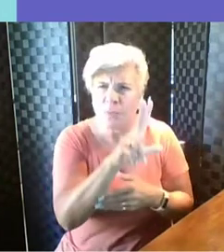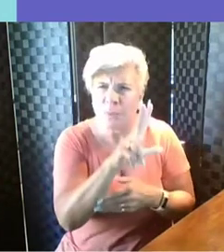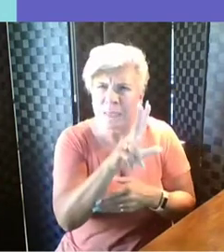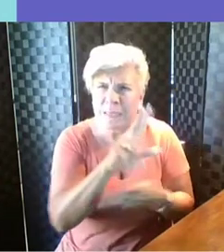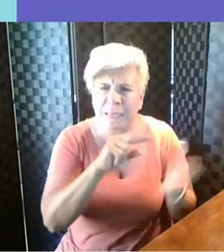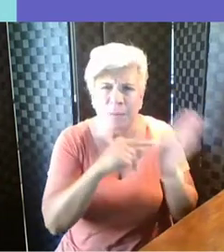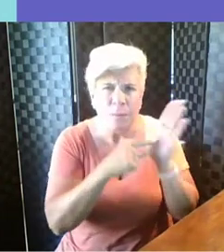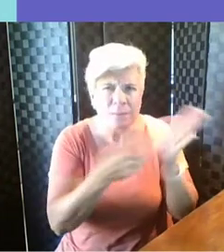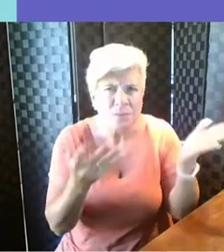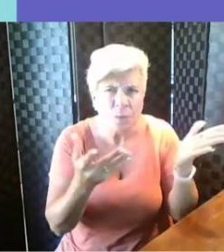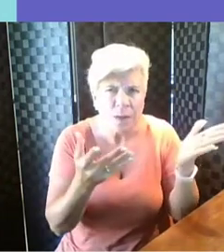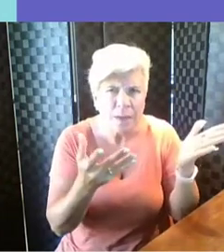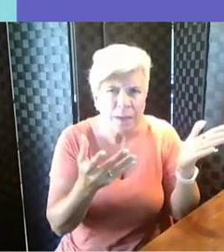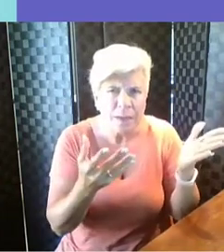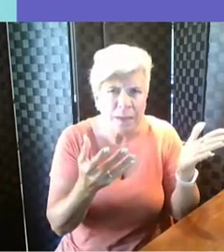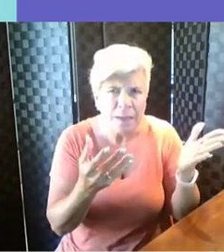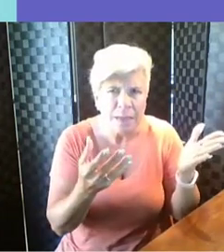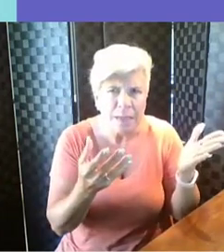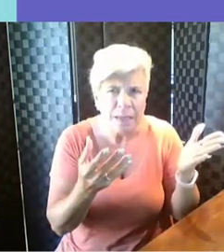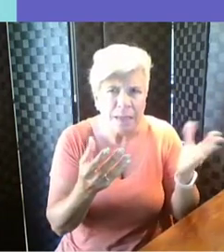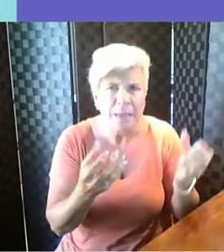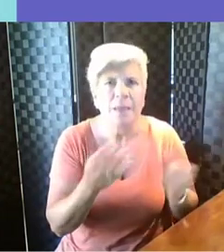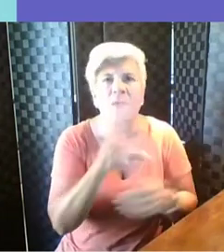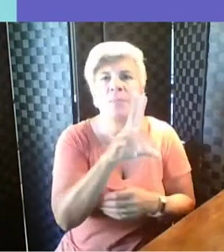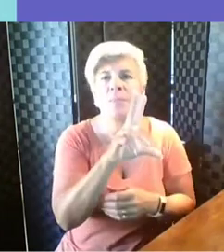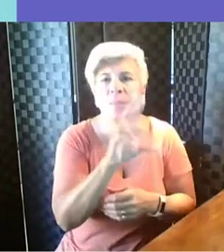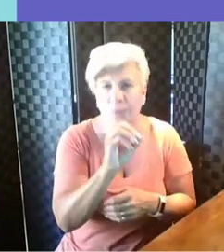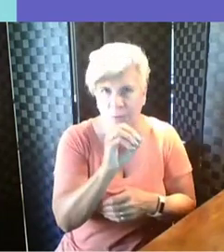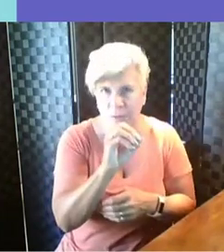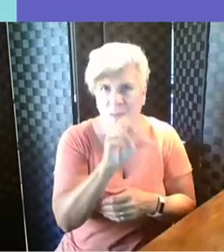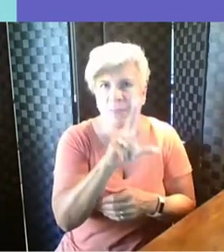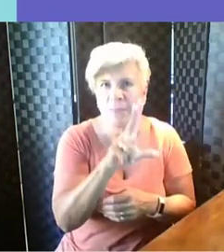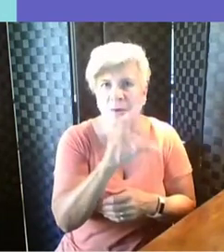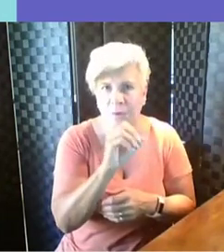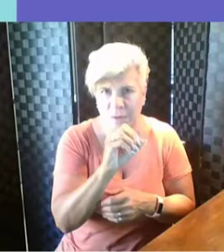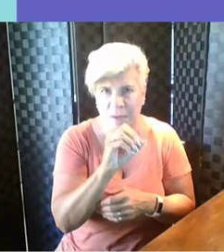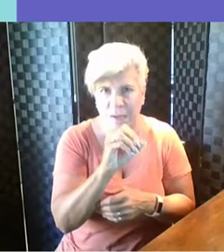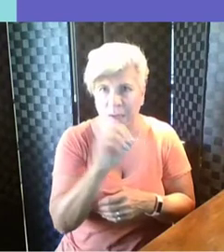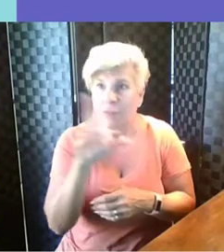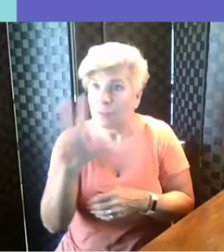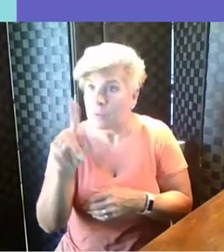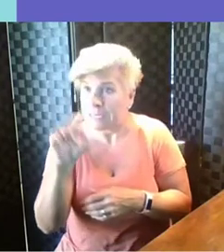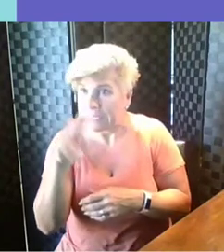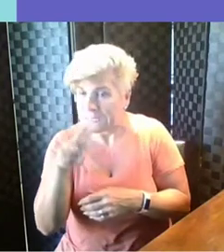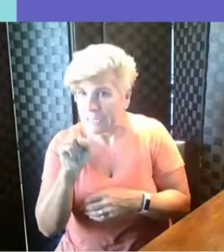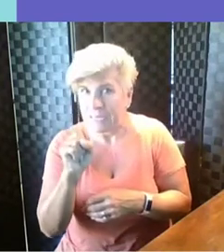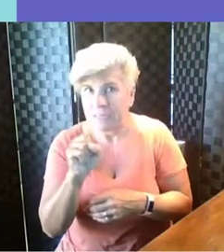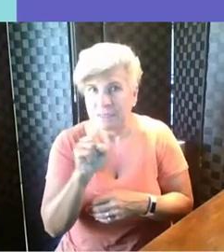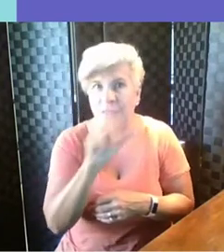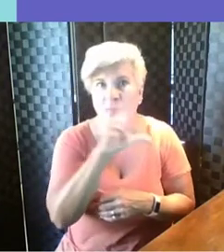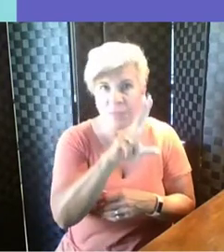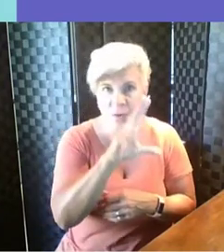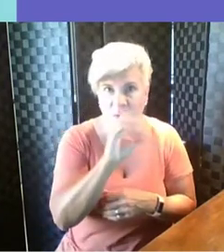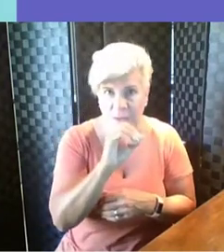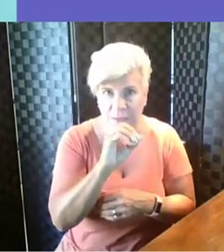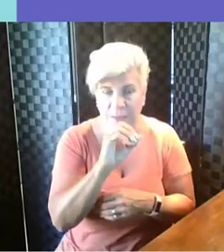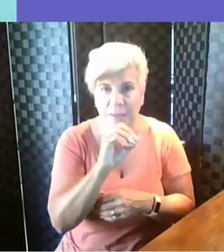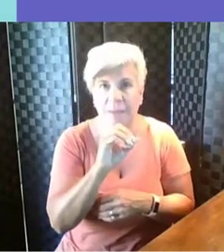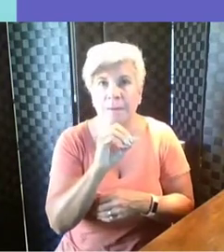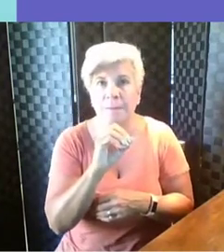actually represent? Are you thinking 30? Because if you are, that's great. 34 is